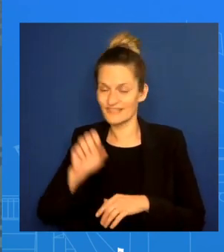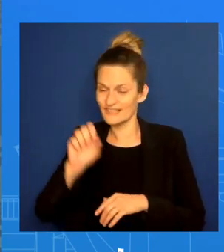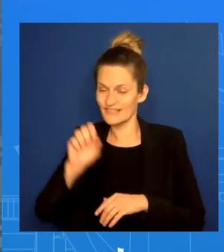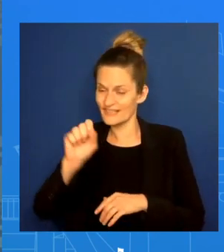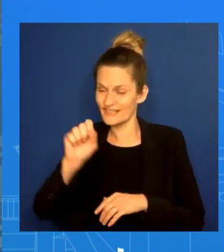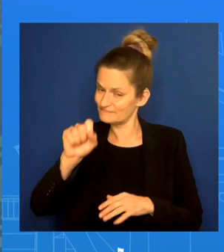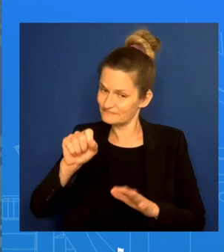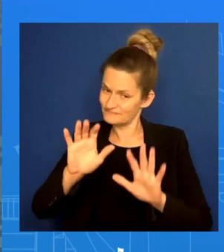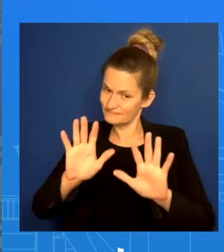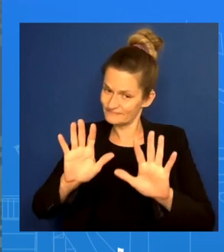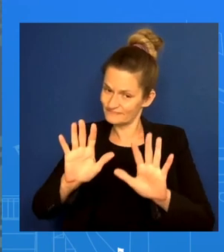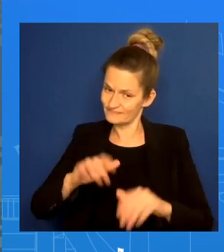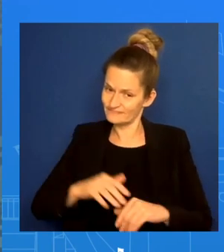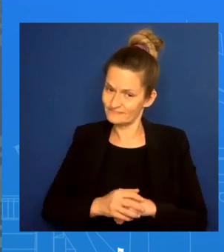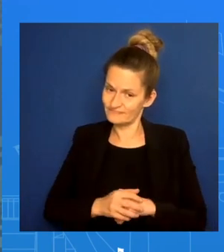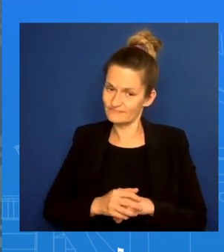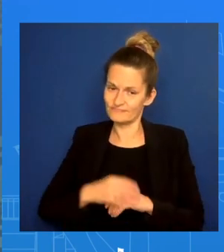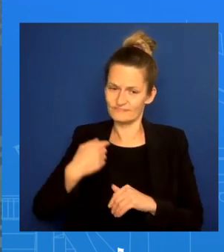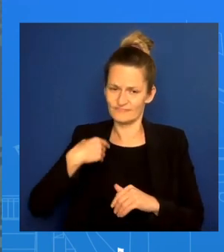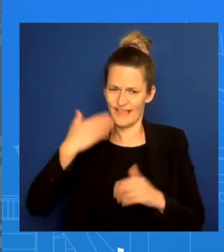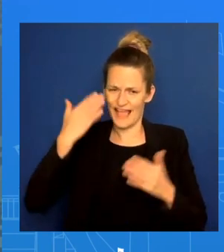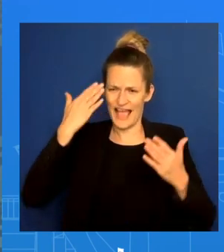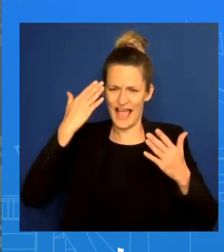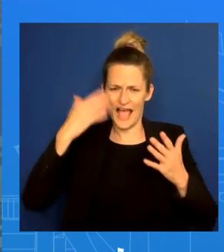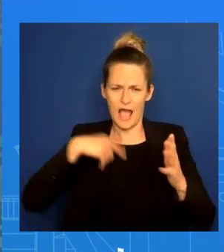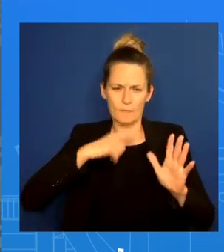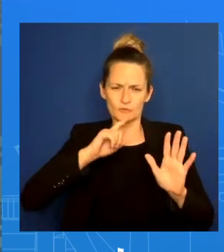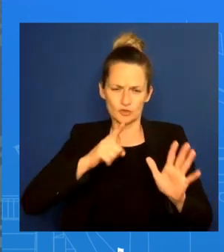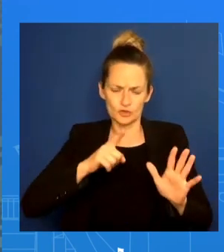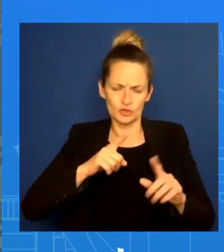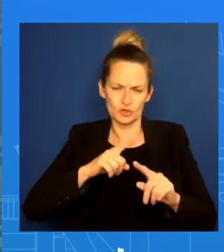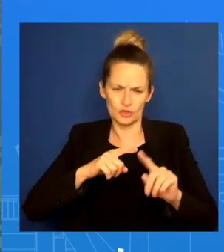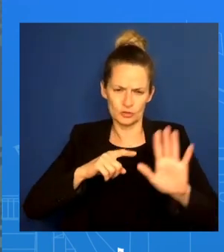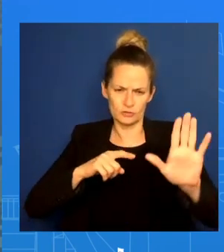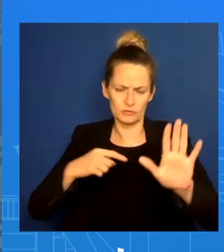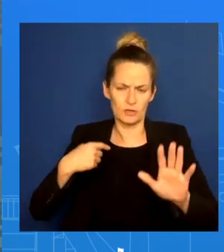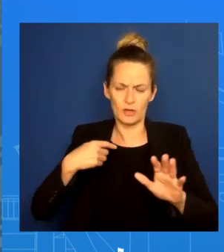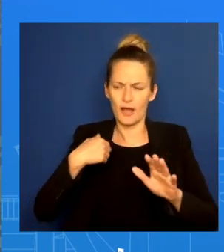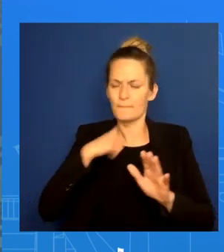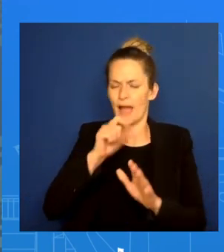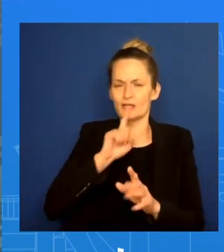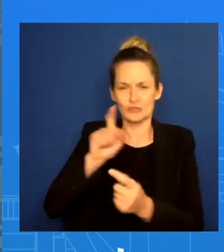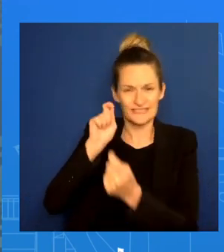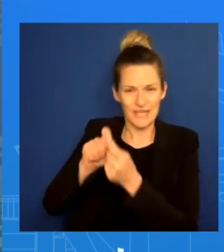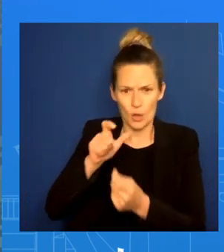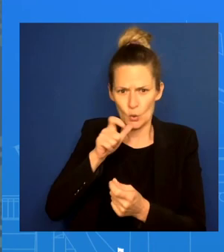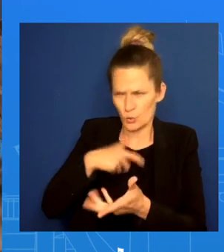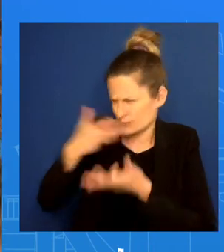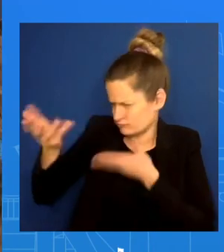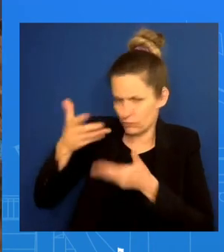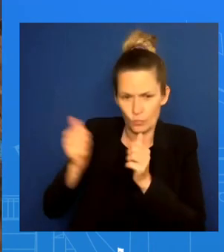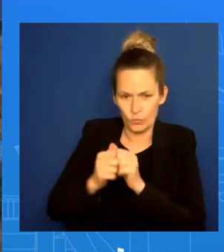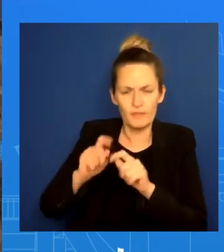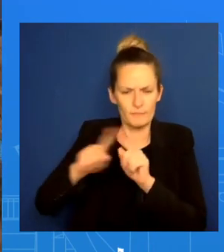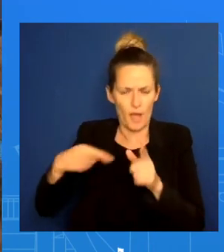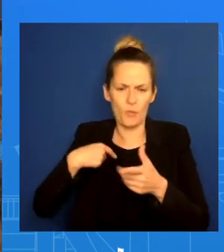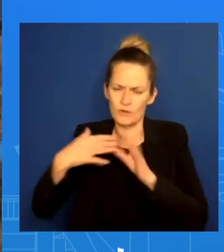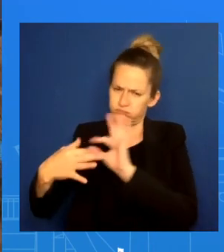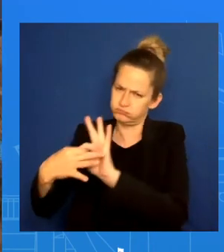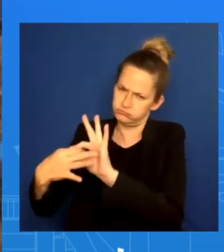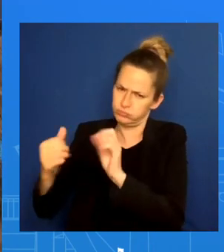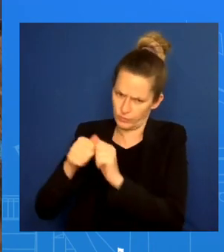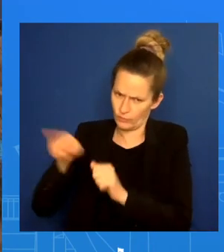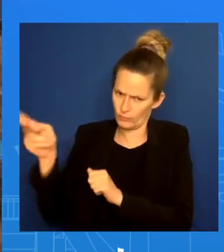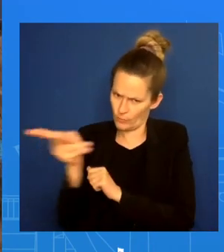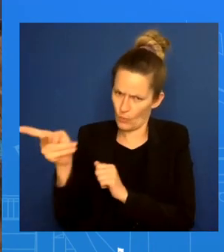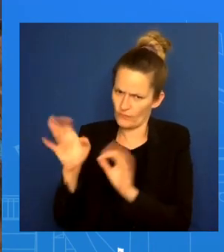statement, we'll continue to reach out throughout the rest of the day and tomorrow as well. And did they seem satisfied with, I know